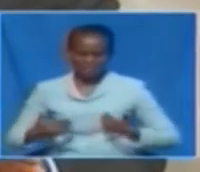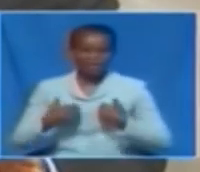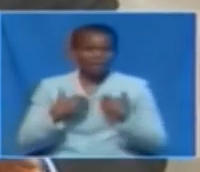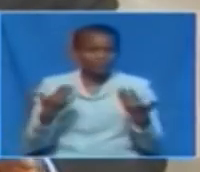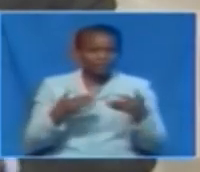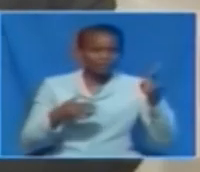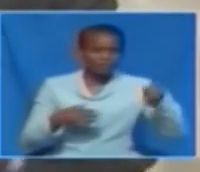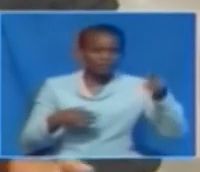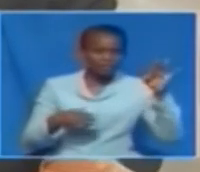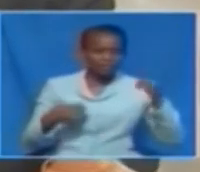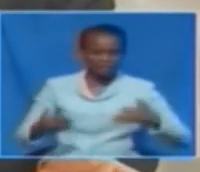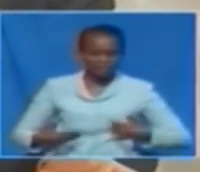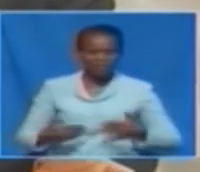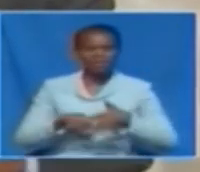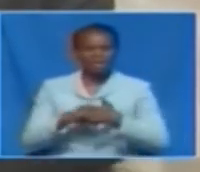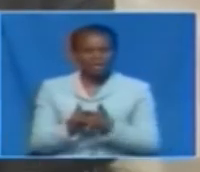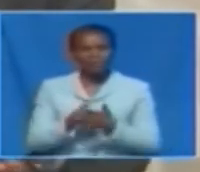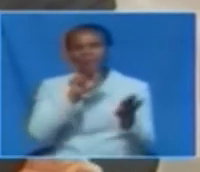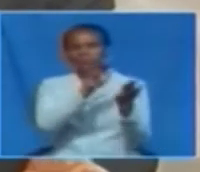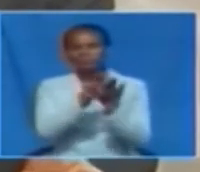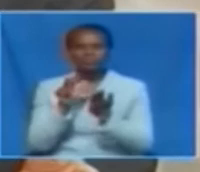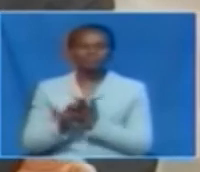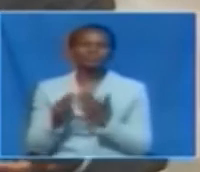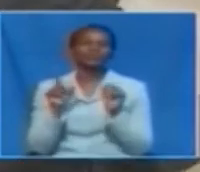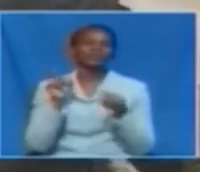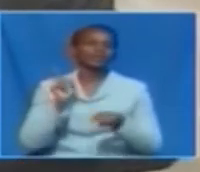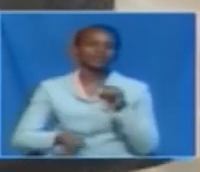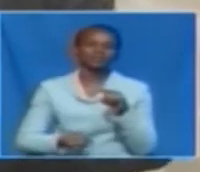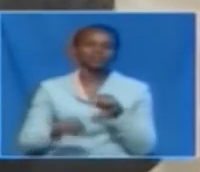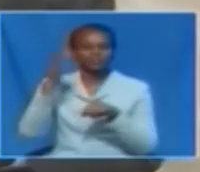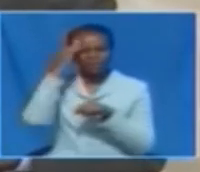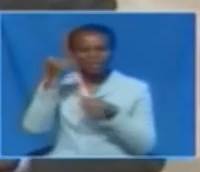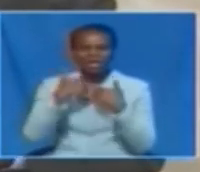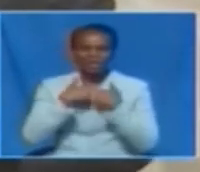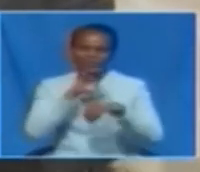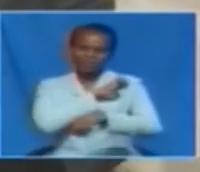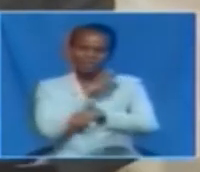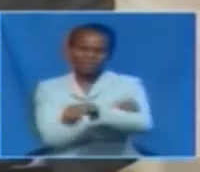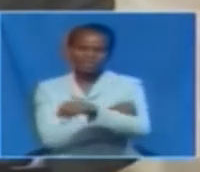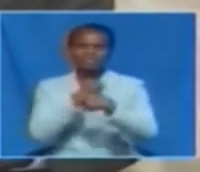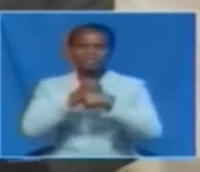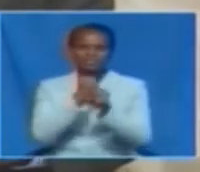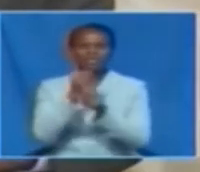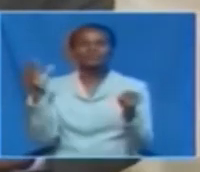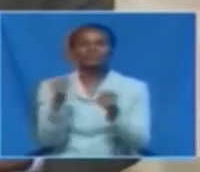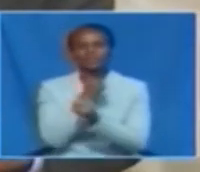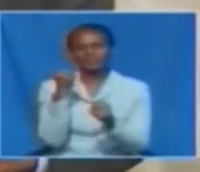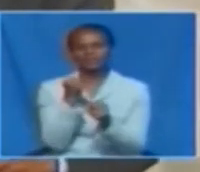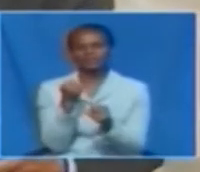happy, there's no need to sign anything. There's no need to have an alliance because there will be no energy to make the victory a